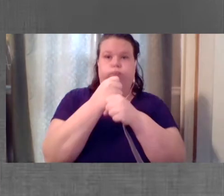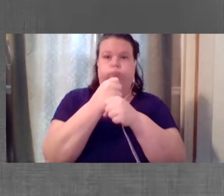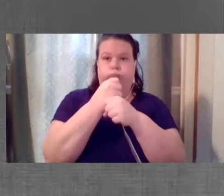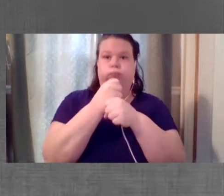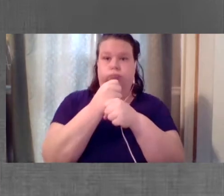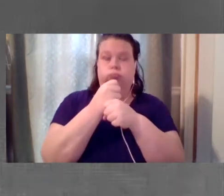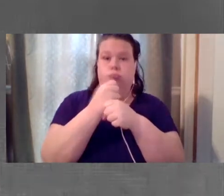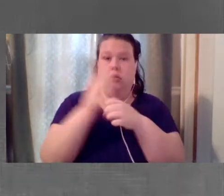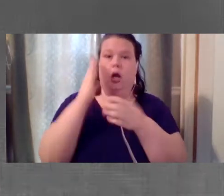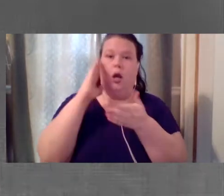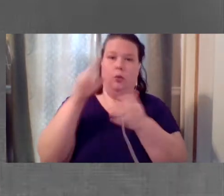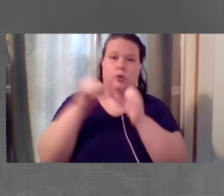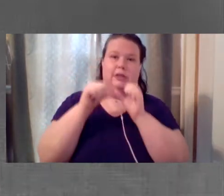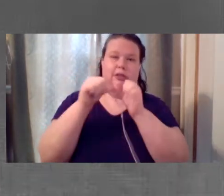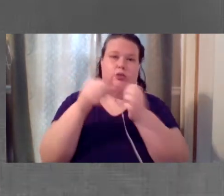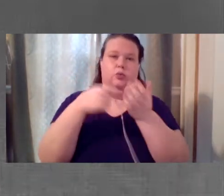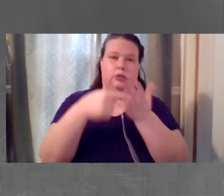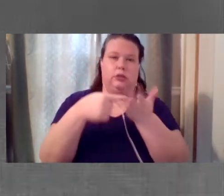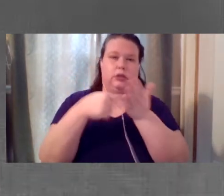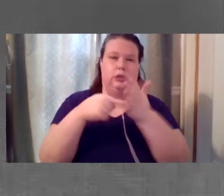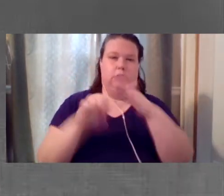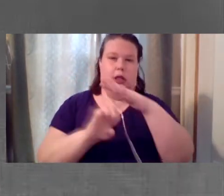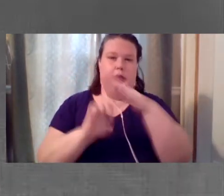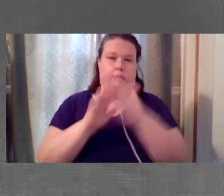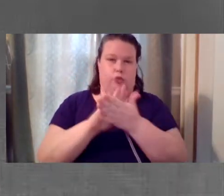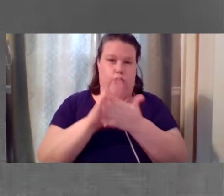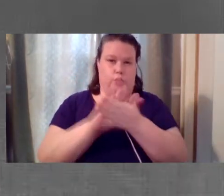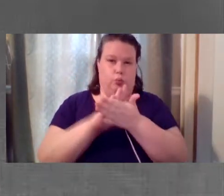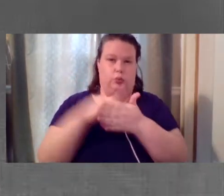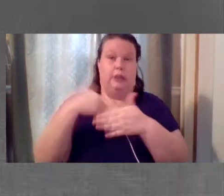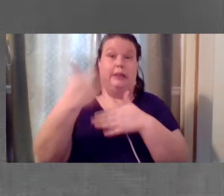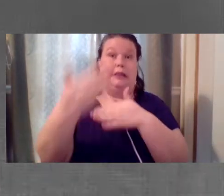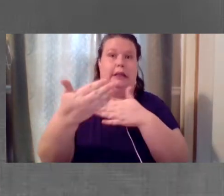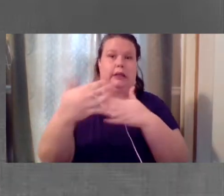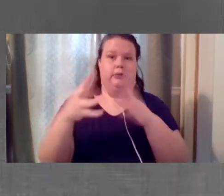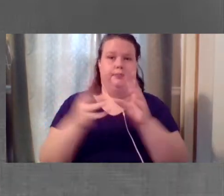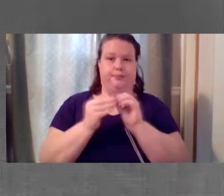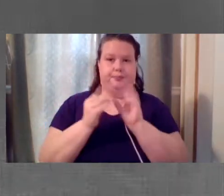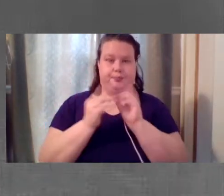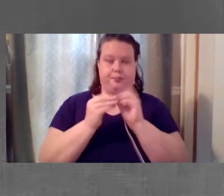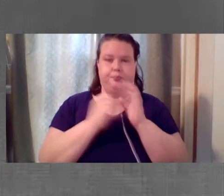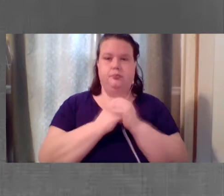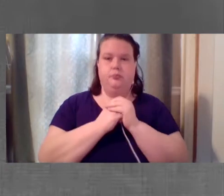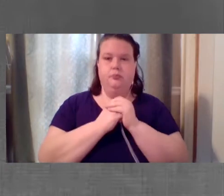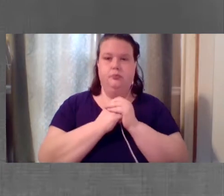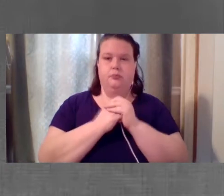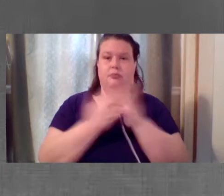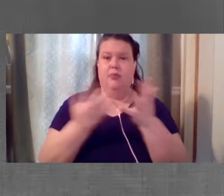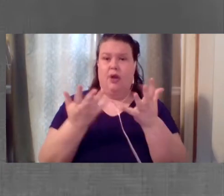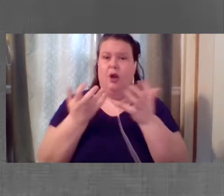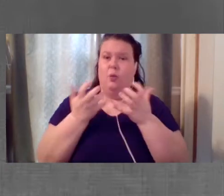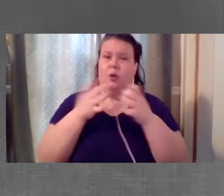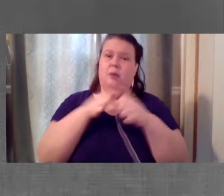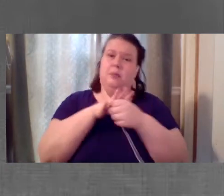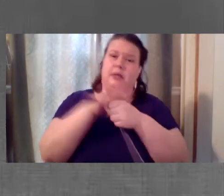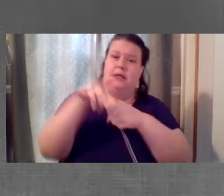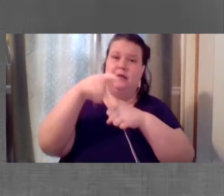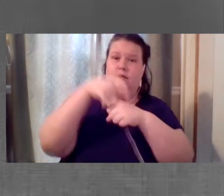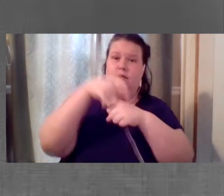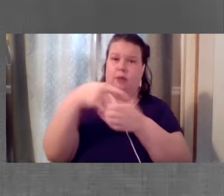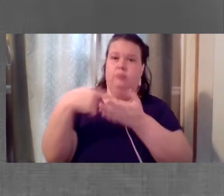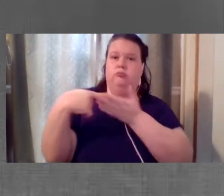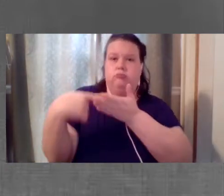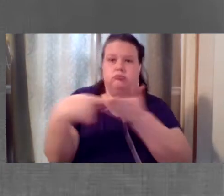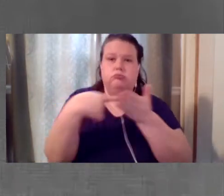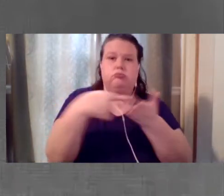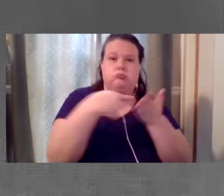on elementary schools at the next meeting. So, uh, really wanted to make sure that we spent plenty of time talking about the options and,